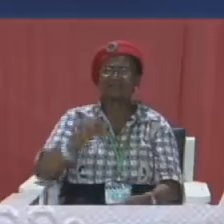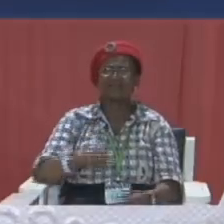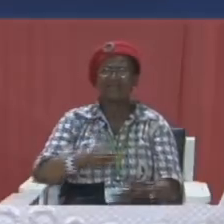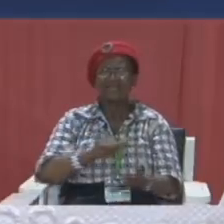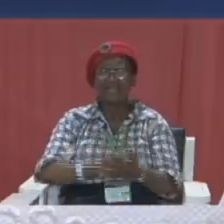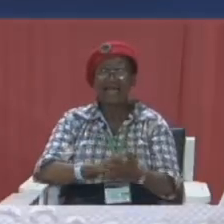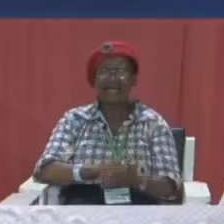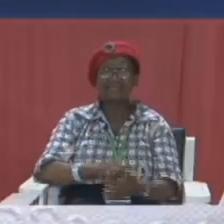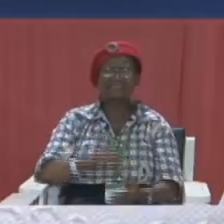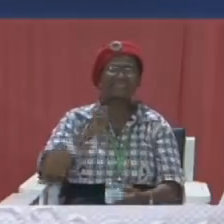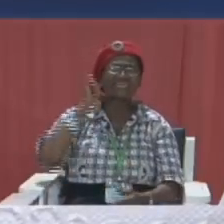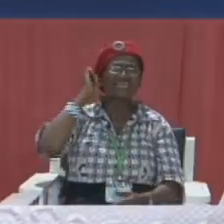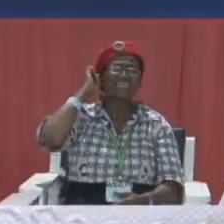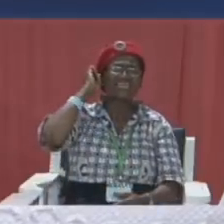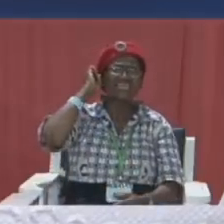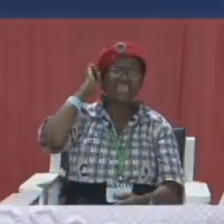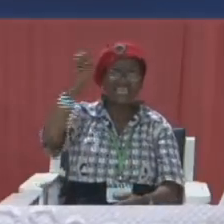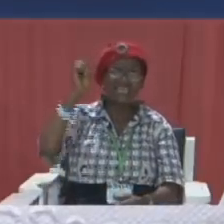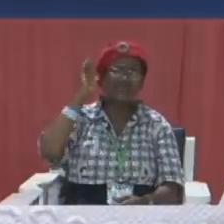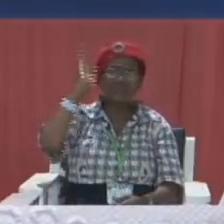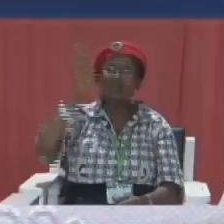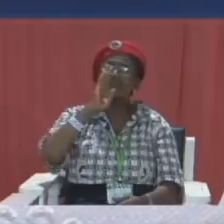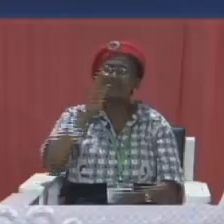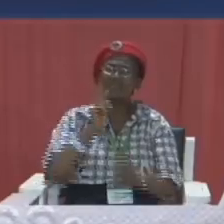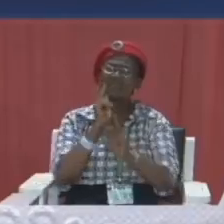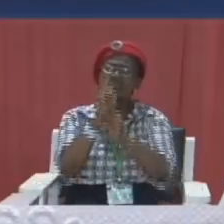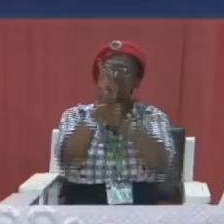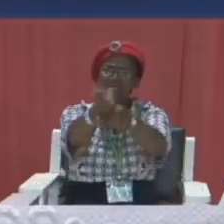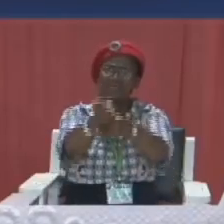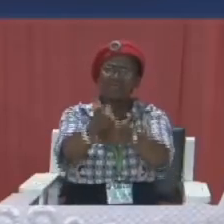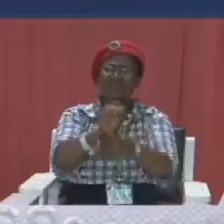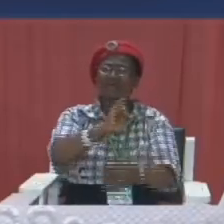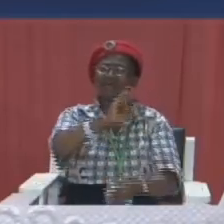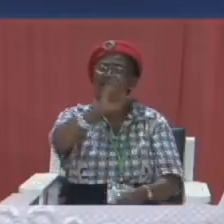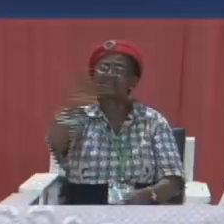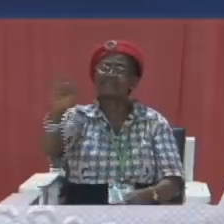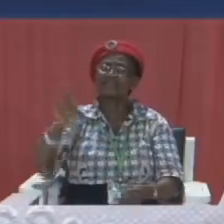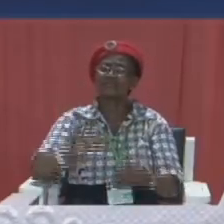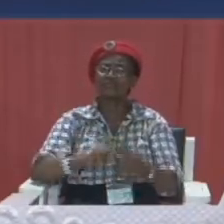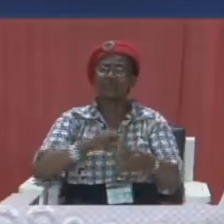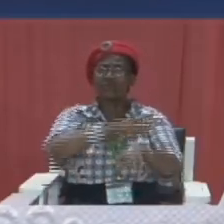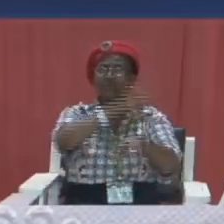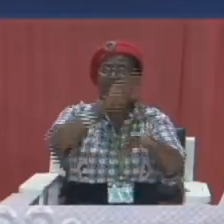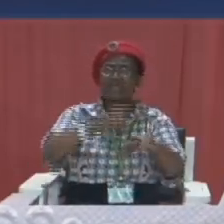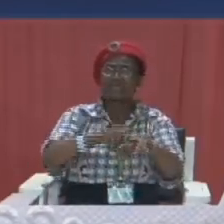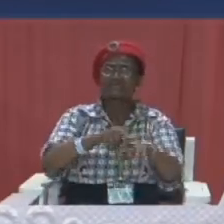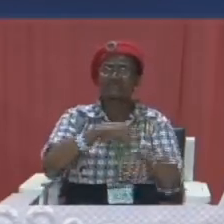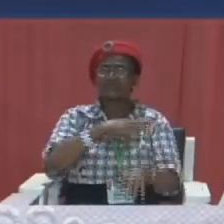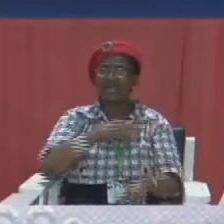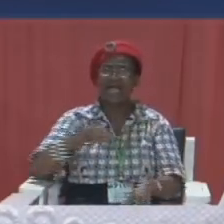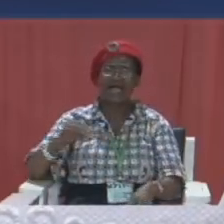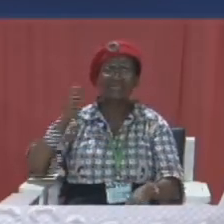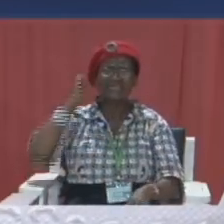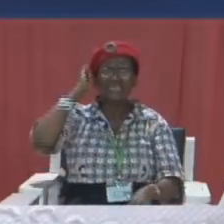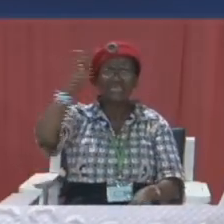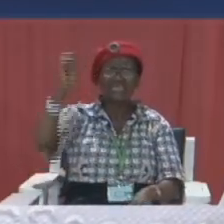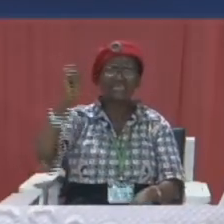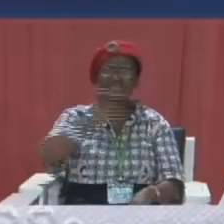will be lending to nations. And he will never borrow.